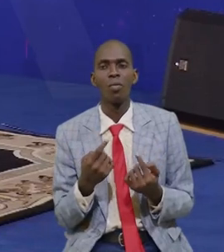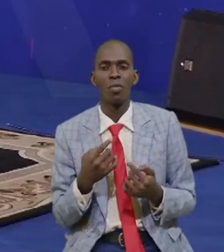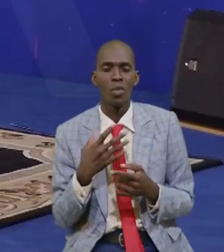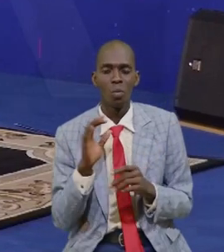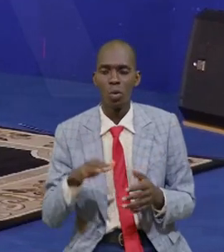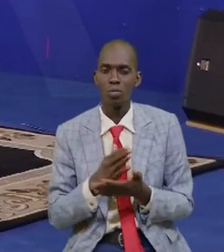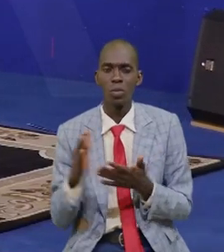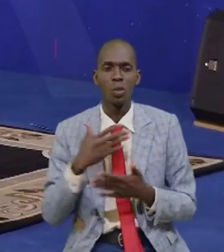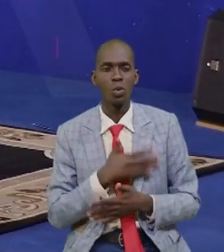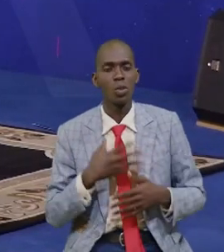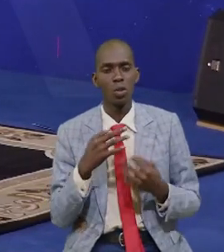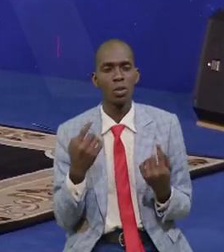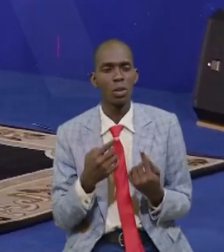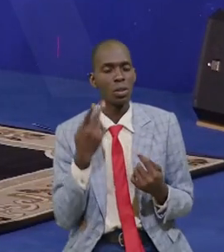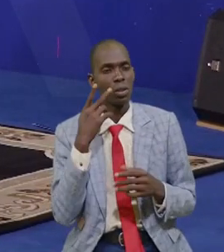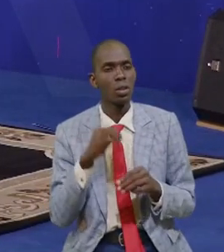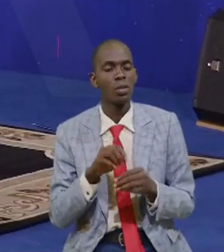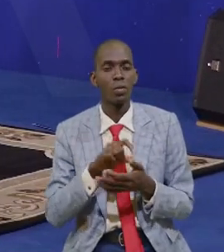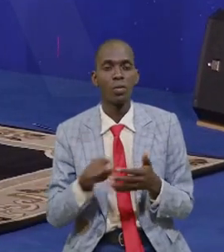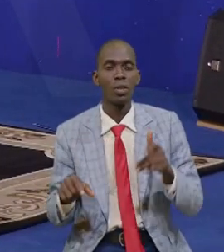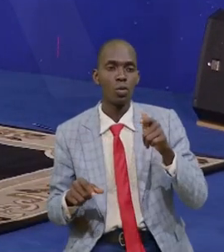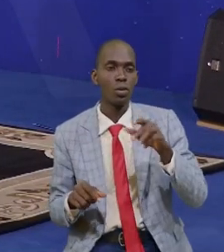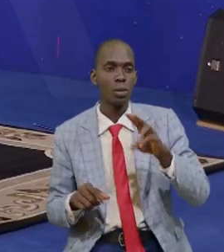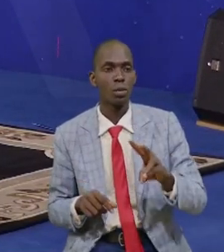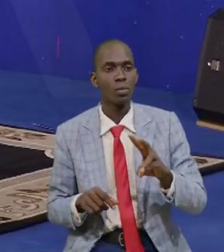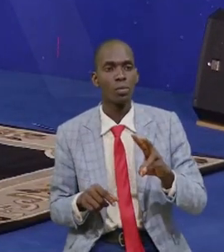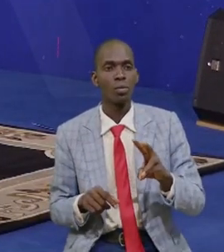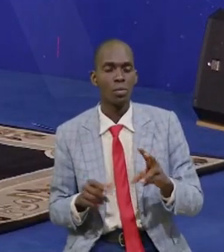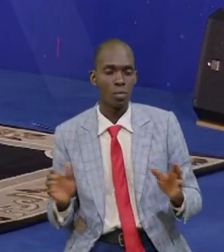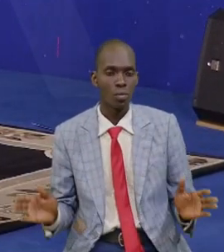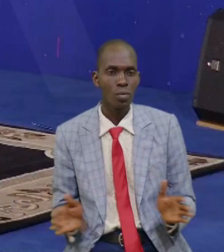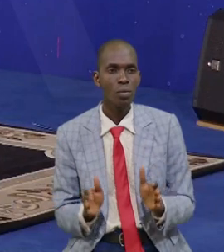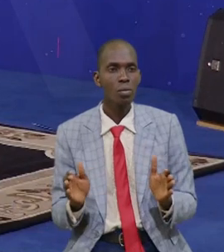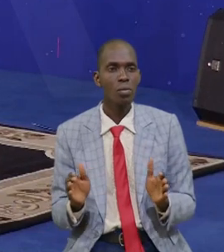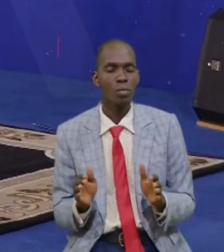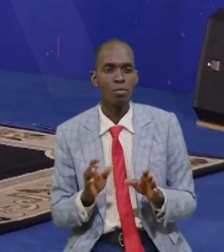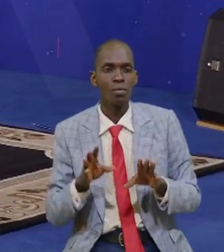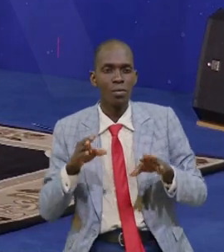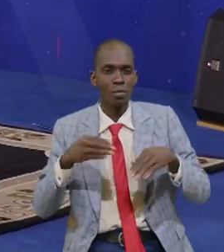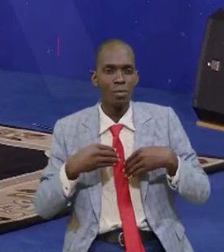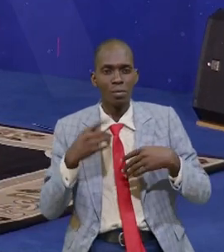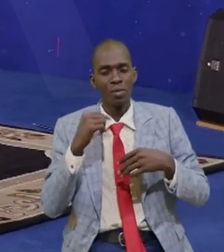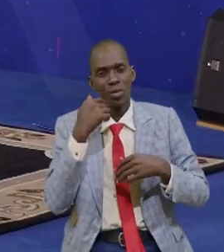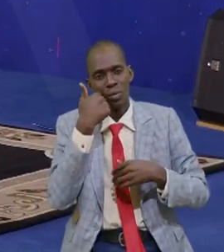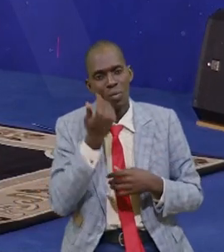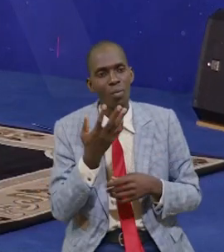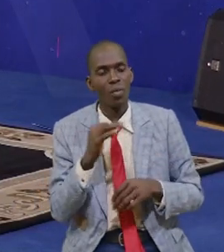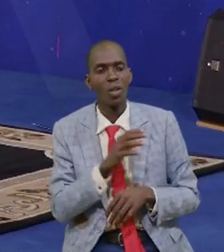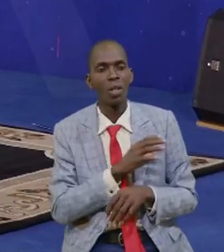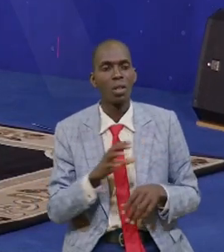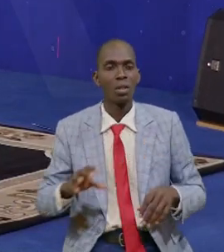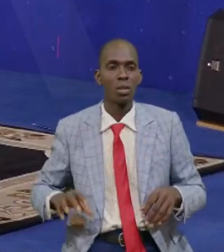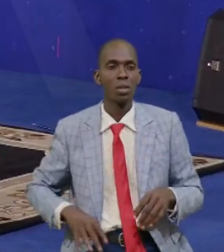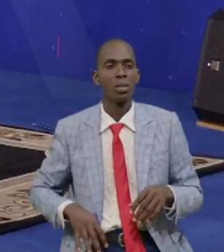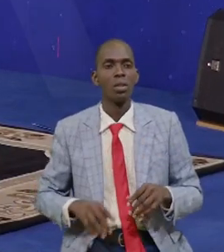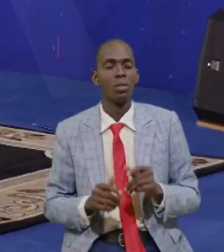Look at verse 26. Verse 26, esteeming the reproach of Christ